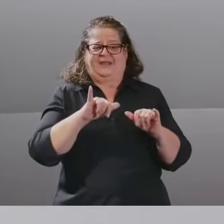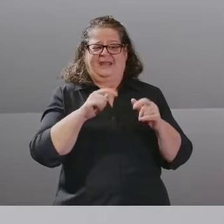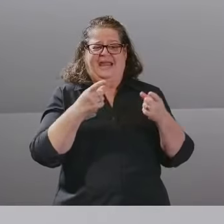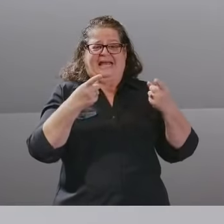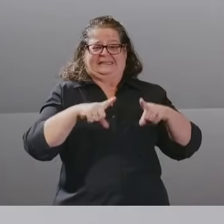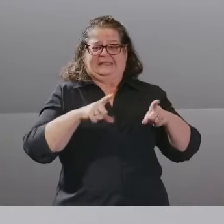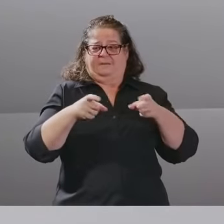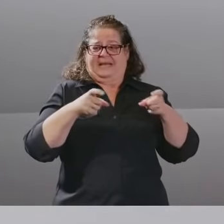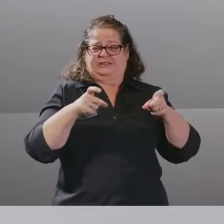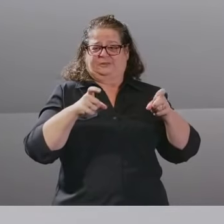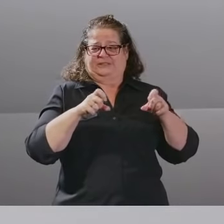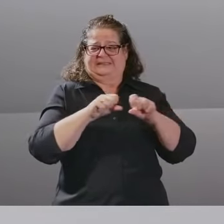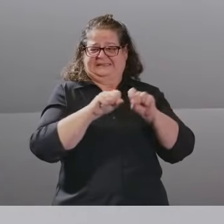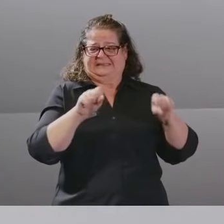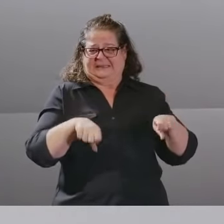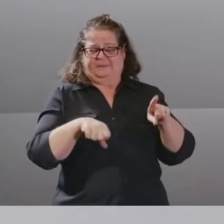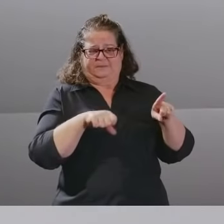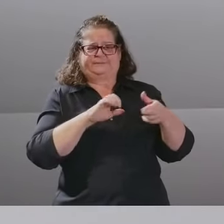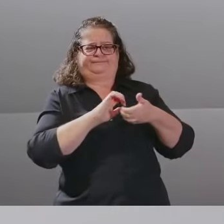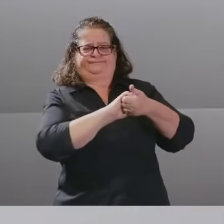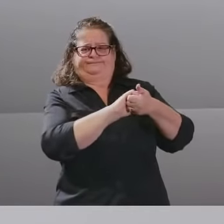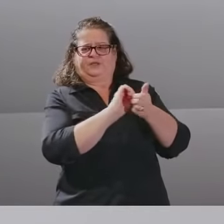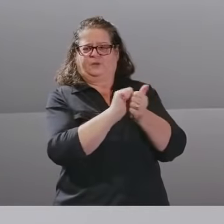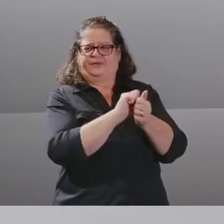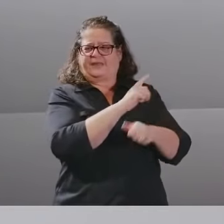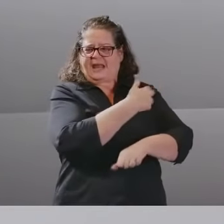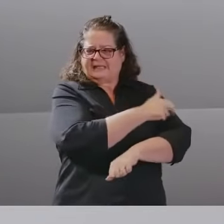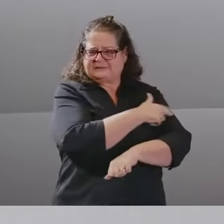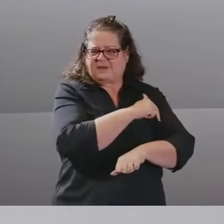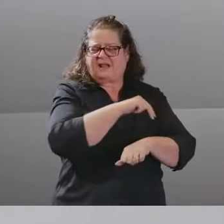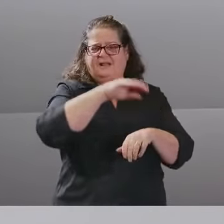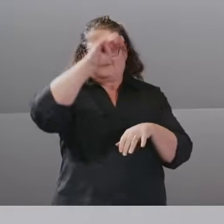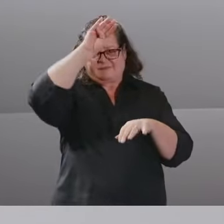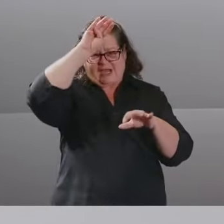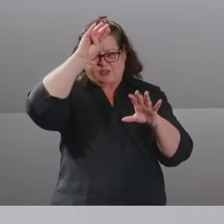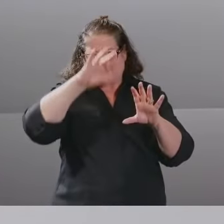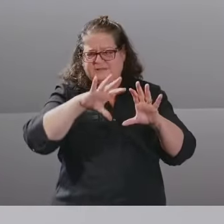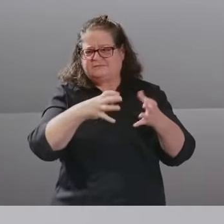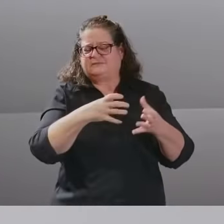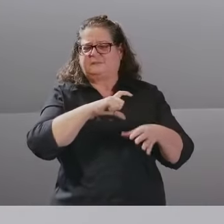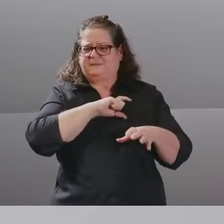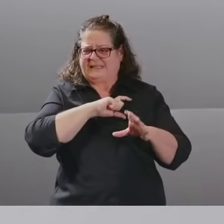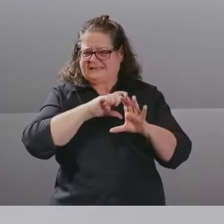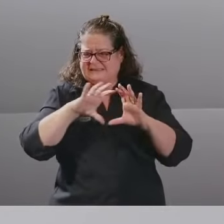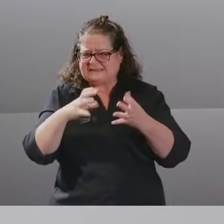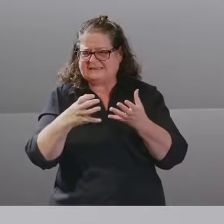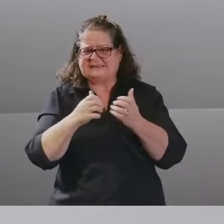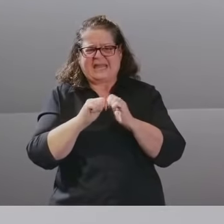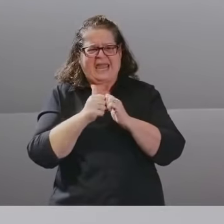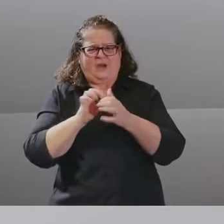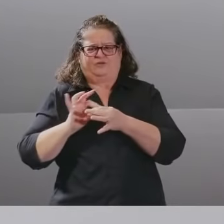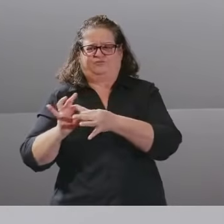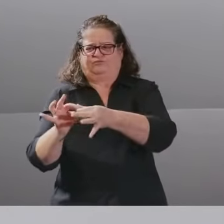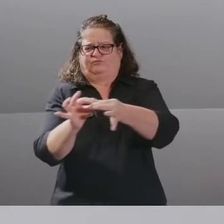and fire departments, paramedics, and police, and how we work with counties. And ultimately,